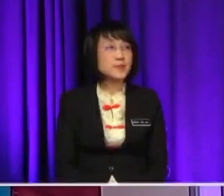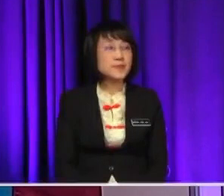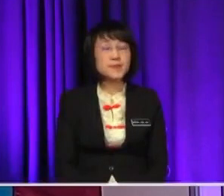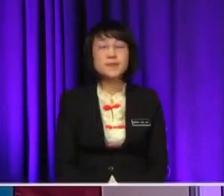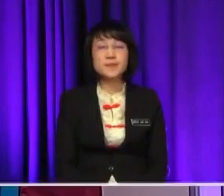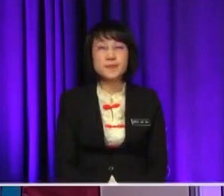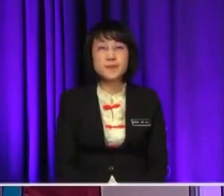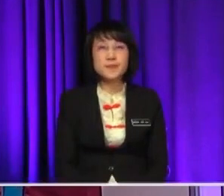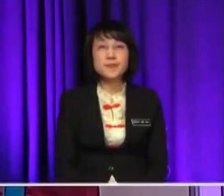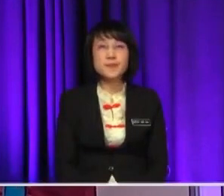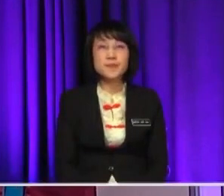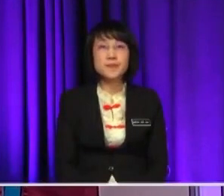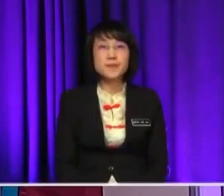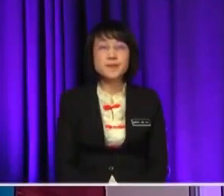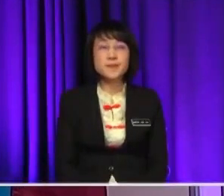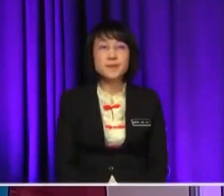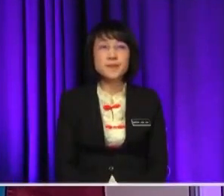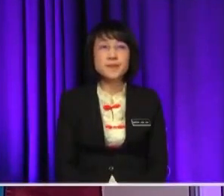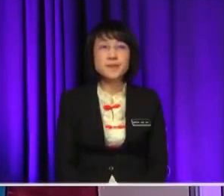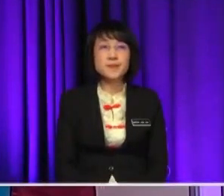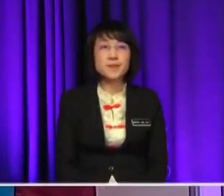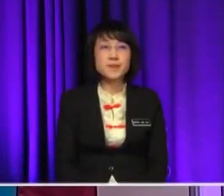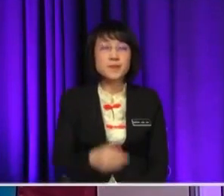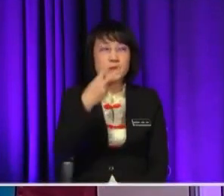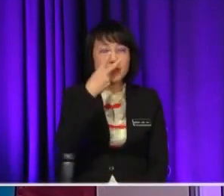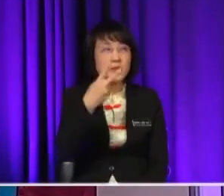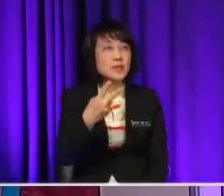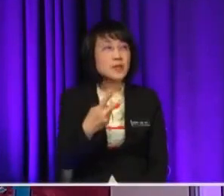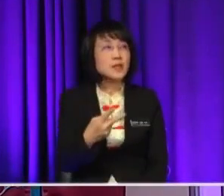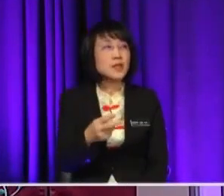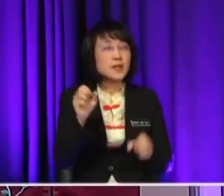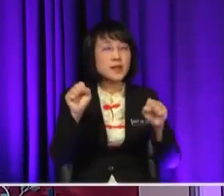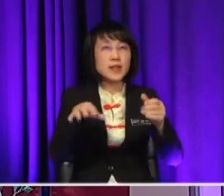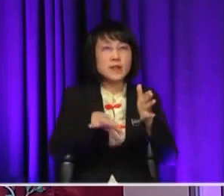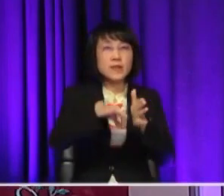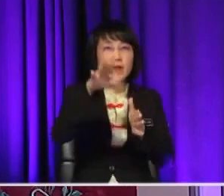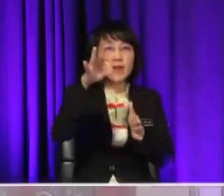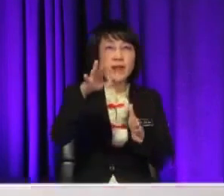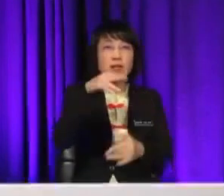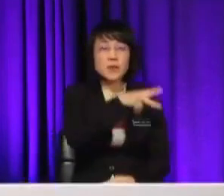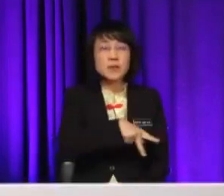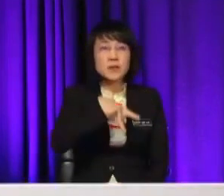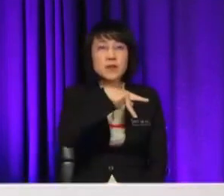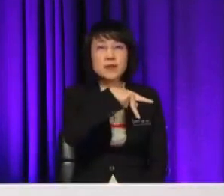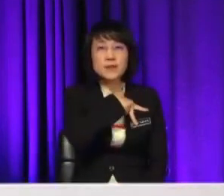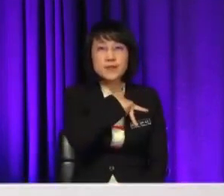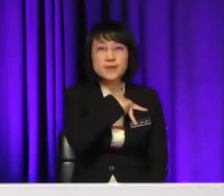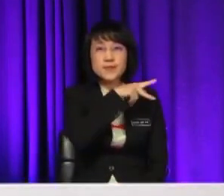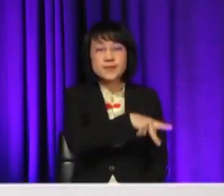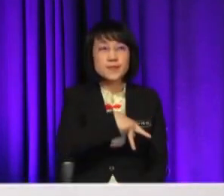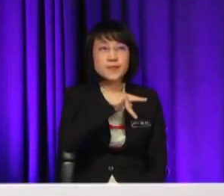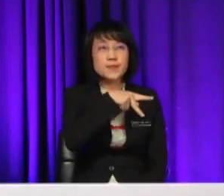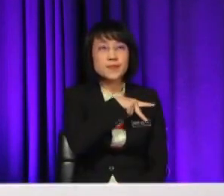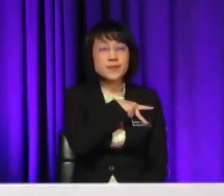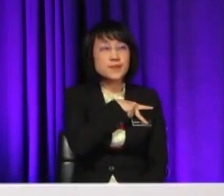move on, let's see if we can find any personification. Personification, anyone? Yes. Will anyone of